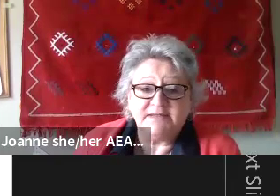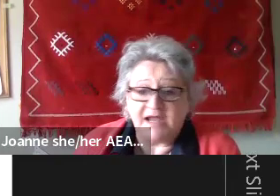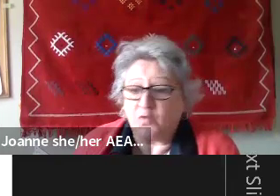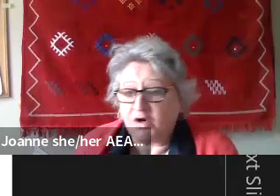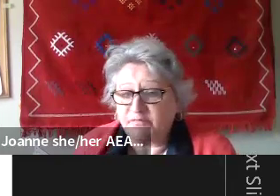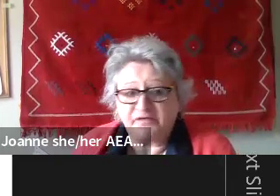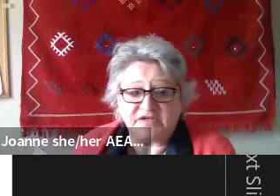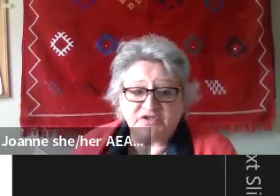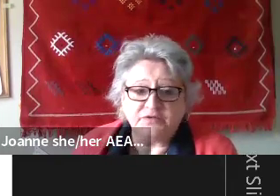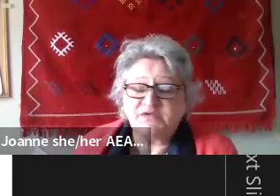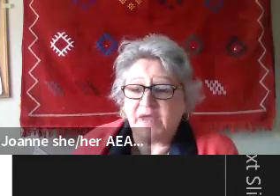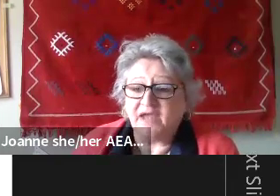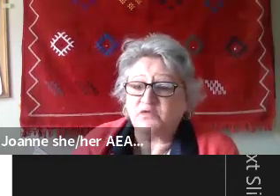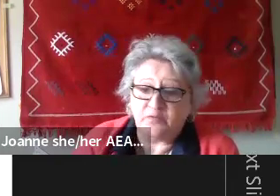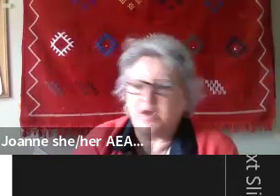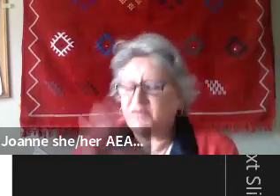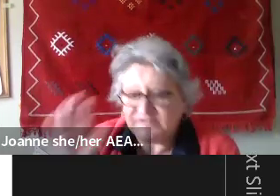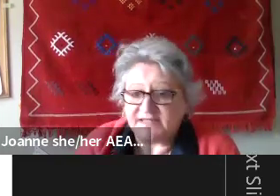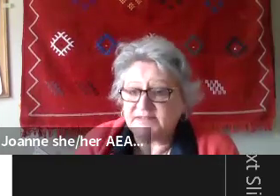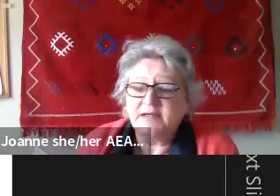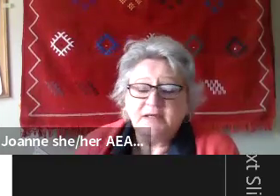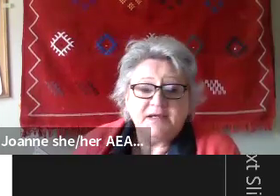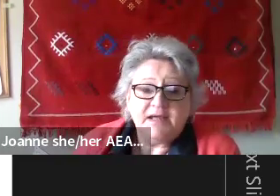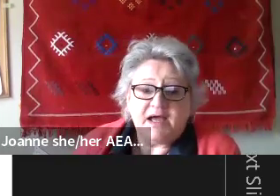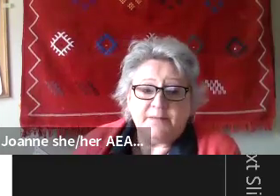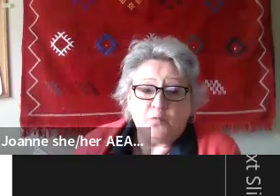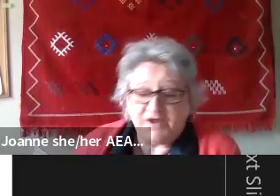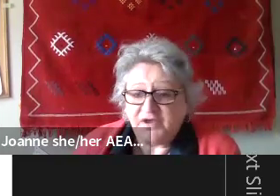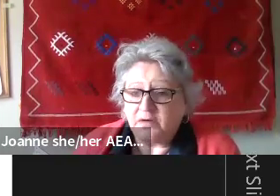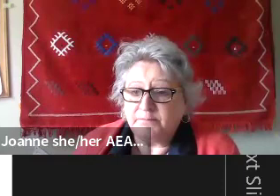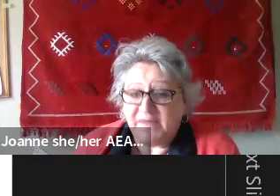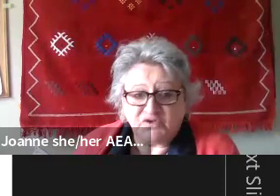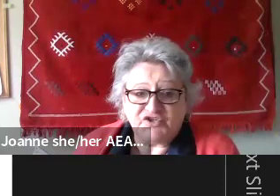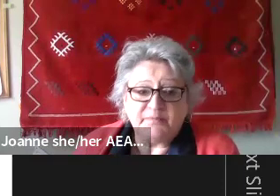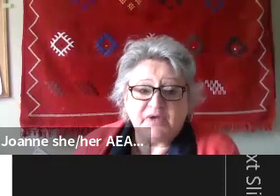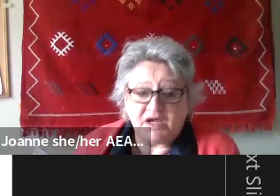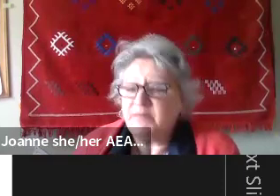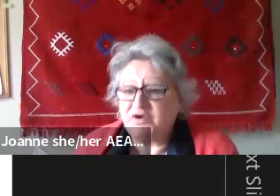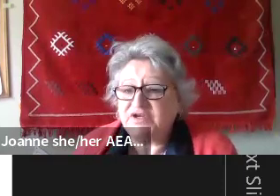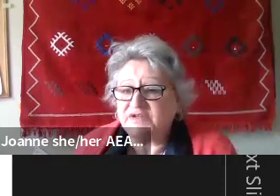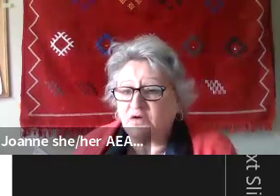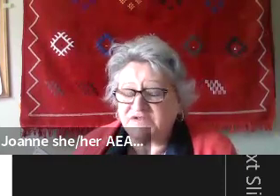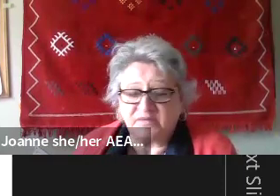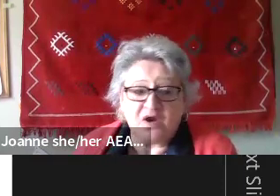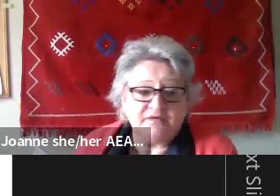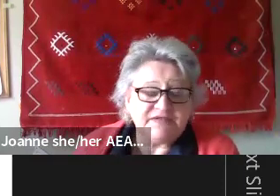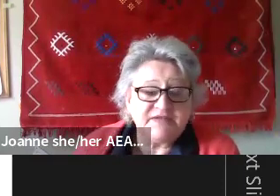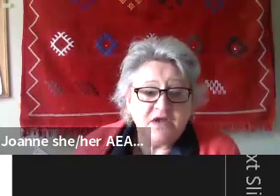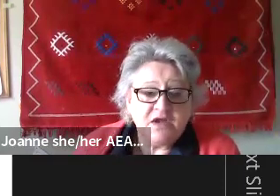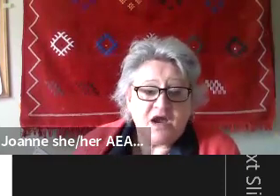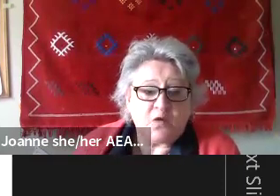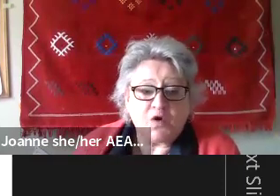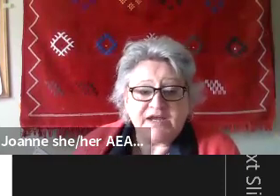province-wide network of professionals, and we represent with our membership, communities across the